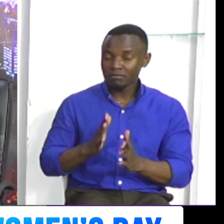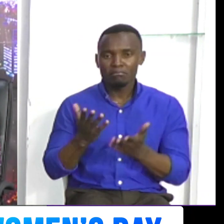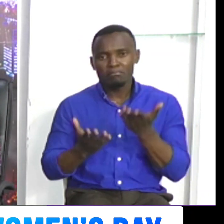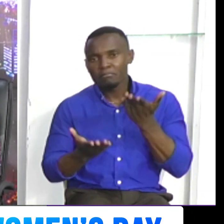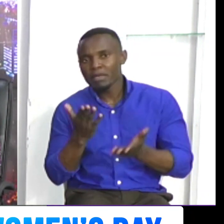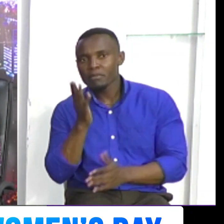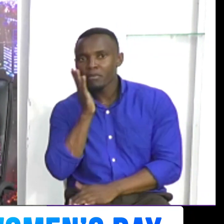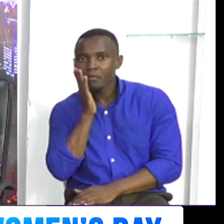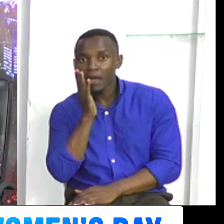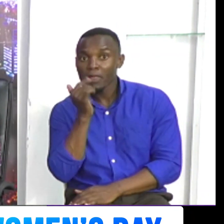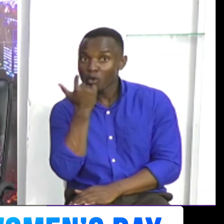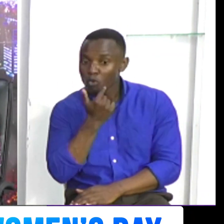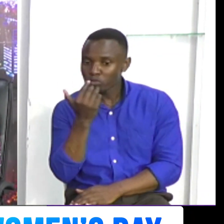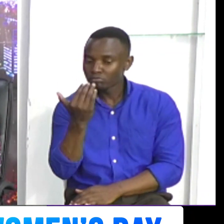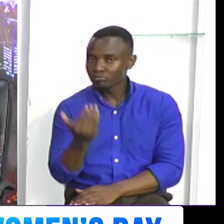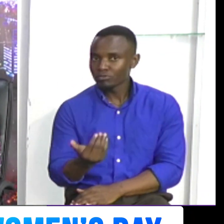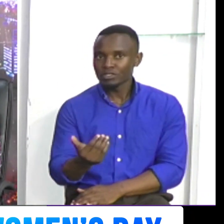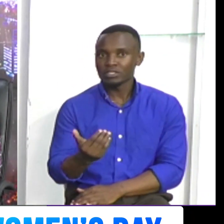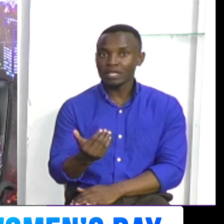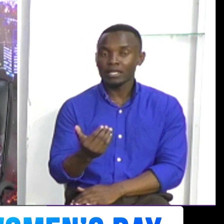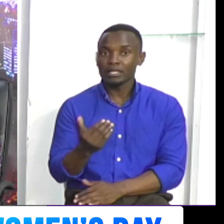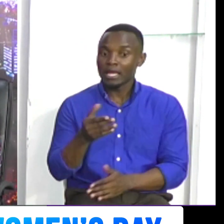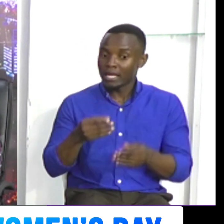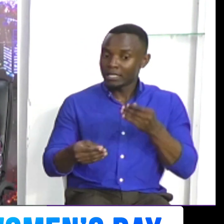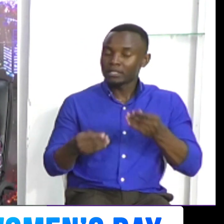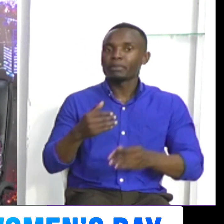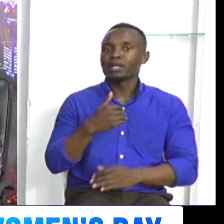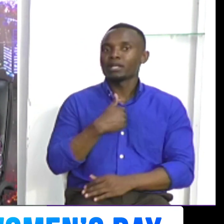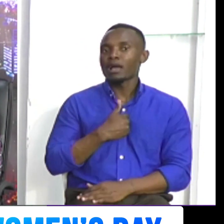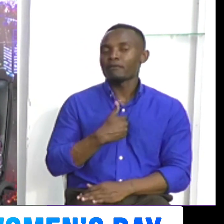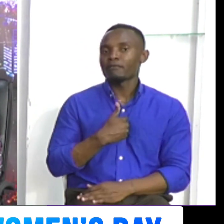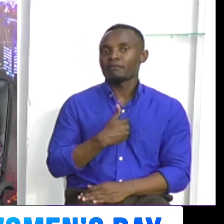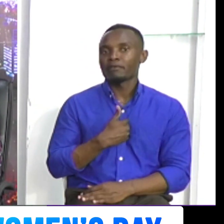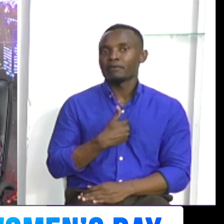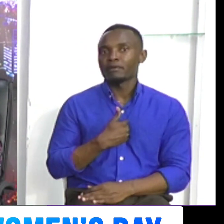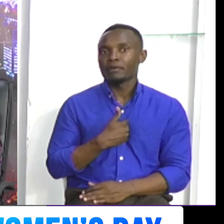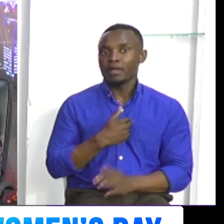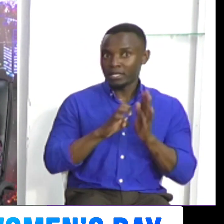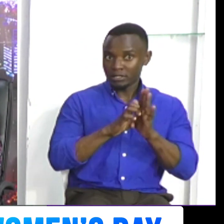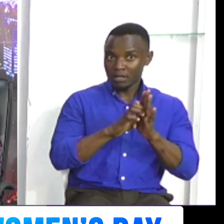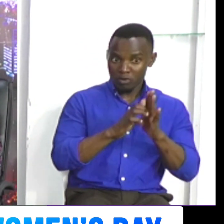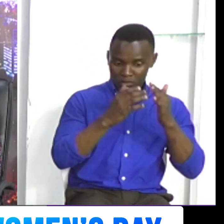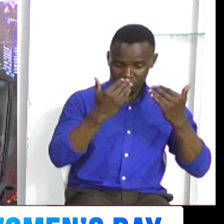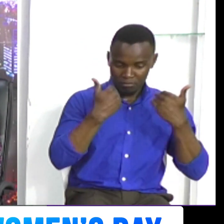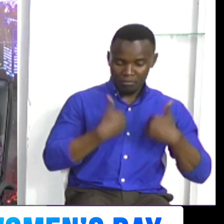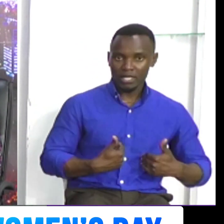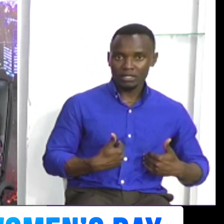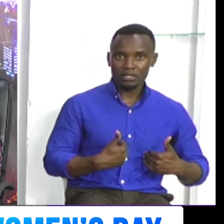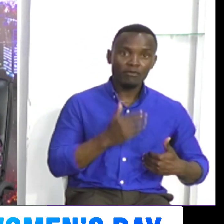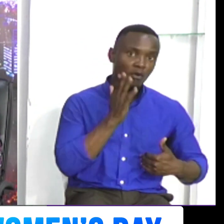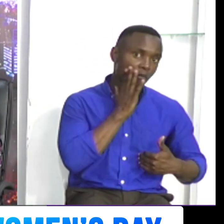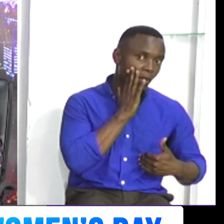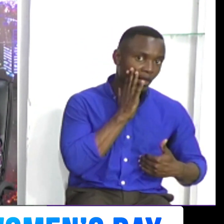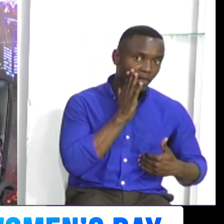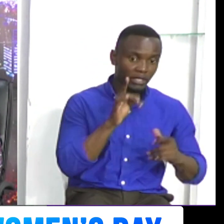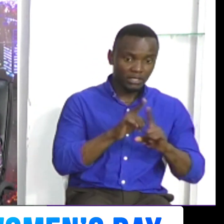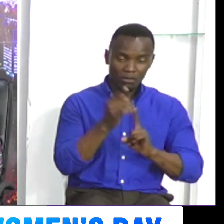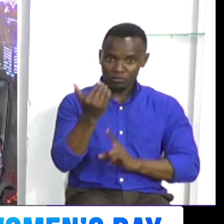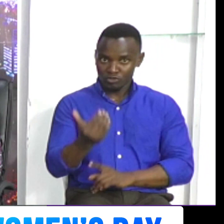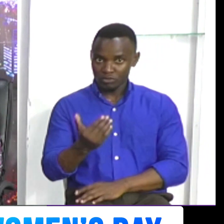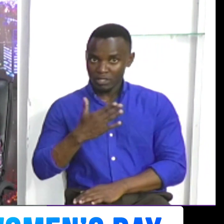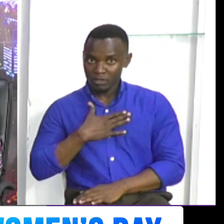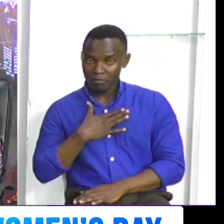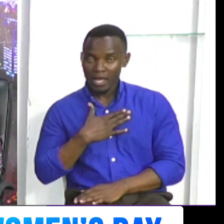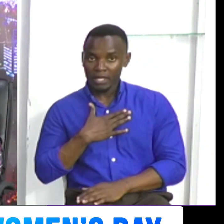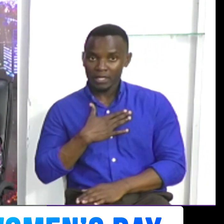who will come and ask for instance, I'm a mother to a child with disability and I'm requesting for some